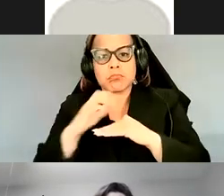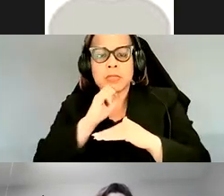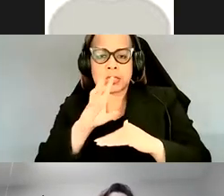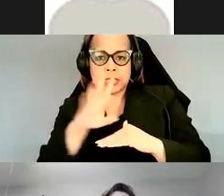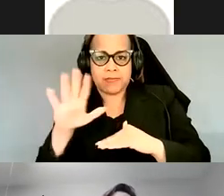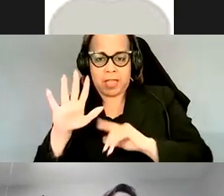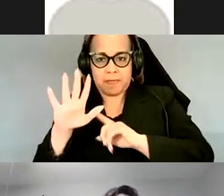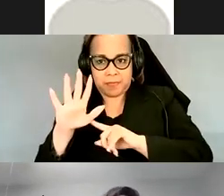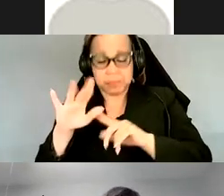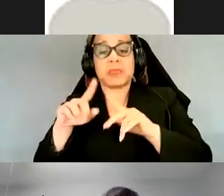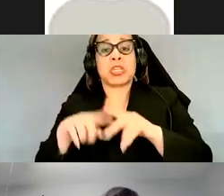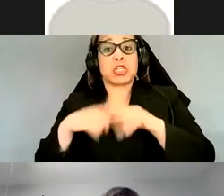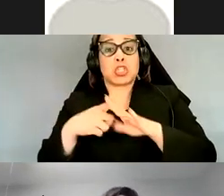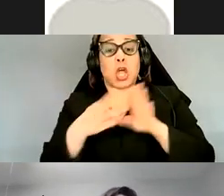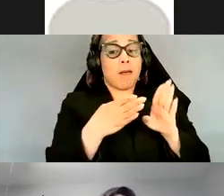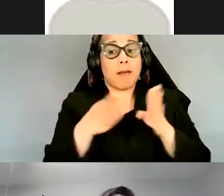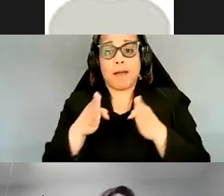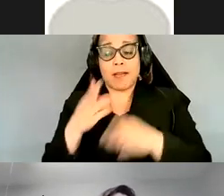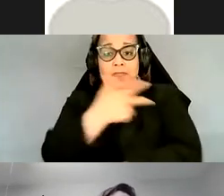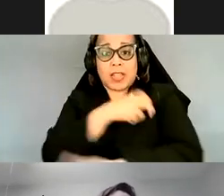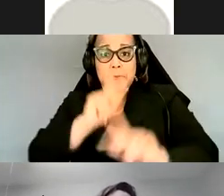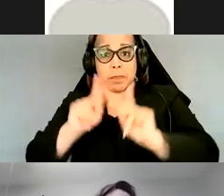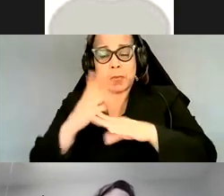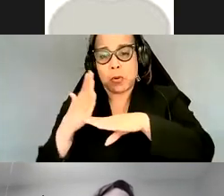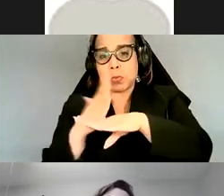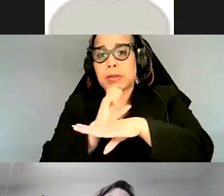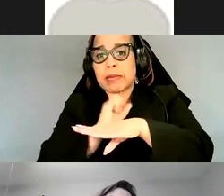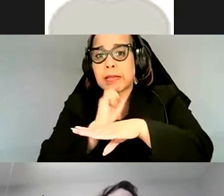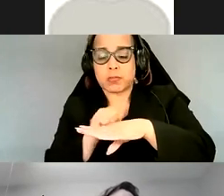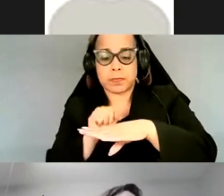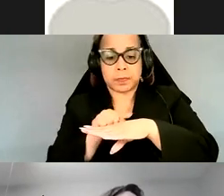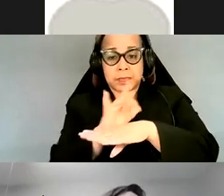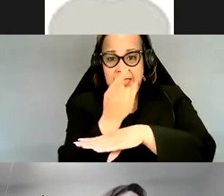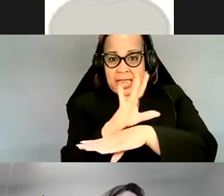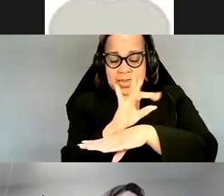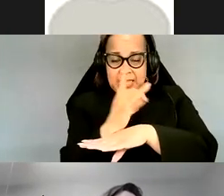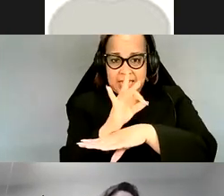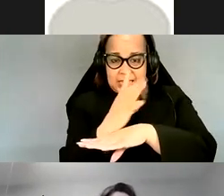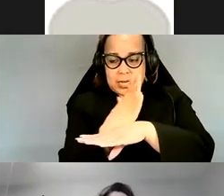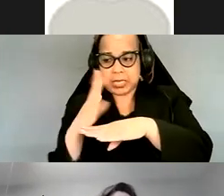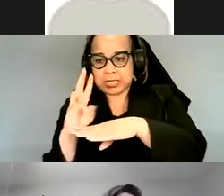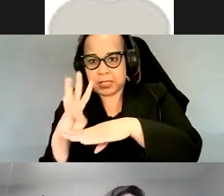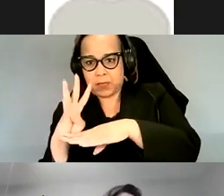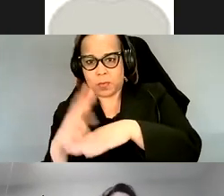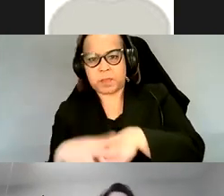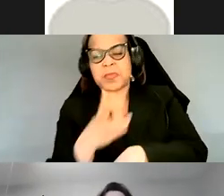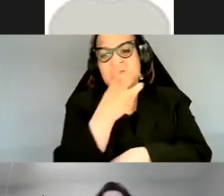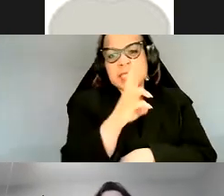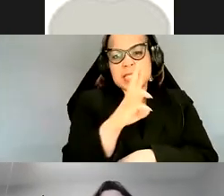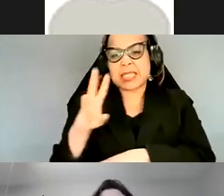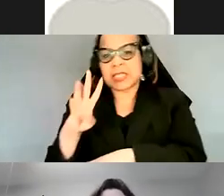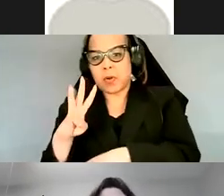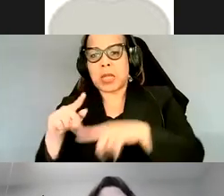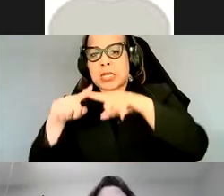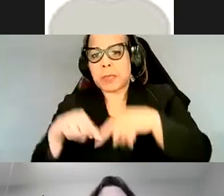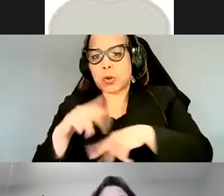65, to start vaccinating people that are between the ages of 18 and 64, 16 and 64, depending on the